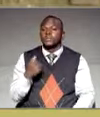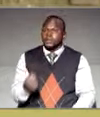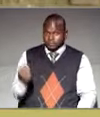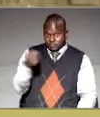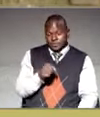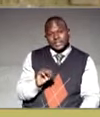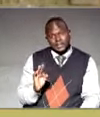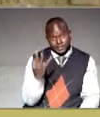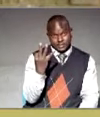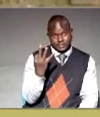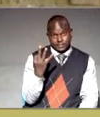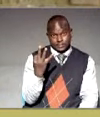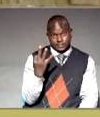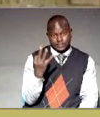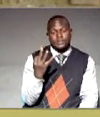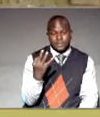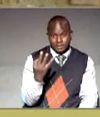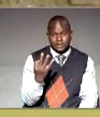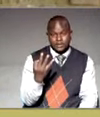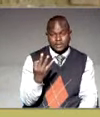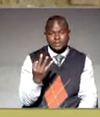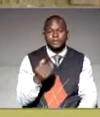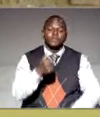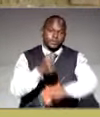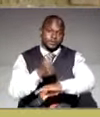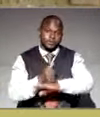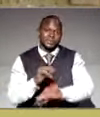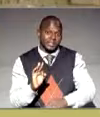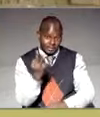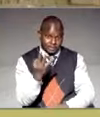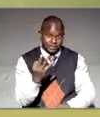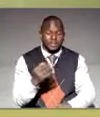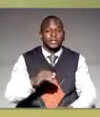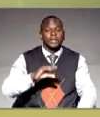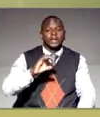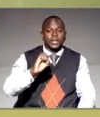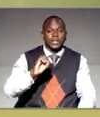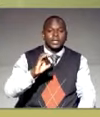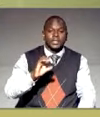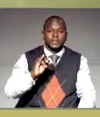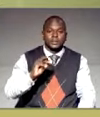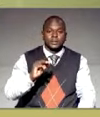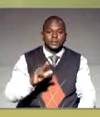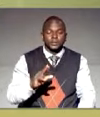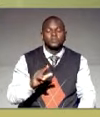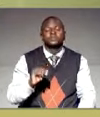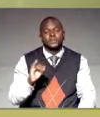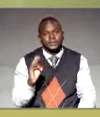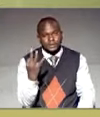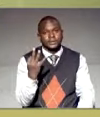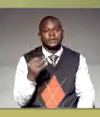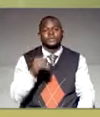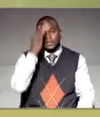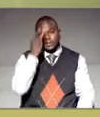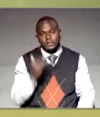the third bishop-elect for the diocese? Yes, please. Oh. Bishop Joseph Echiro will be our third bishop of Soroti Catholic